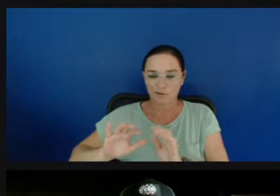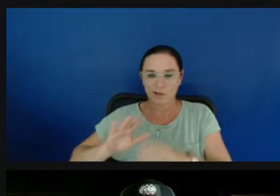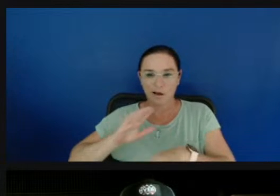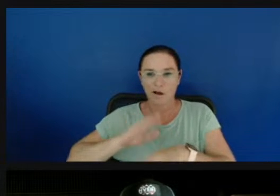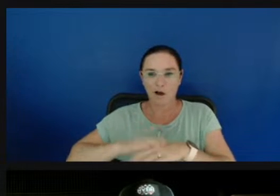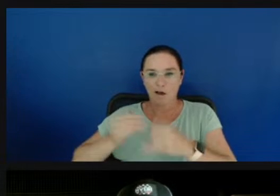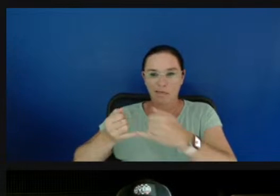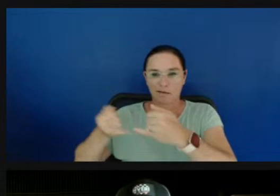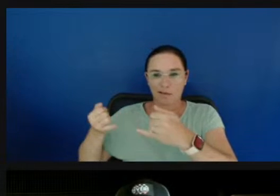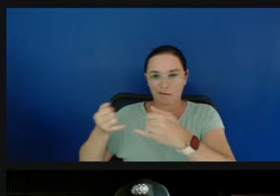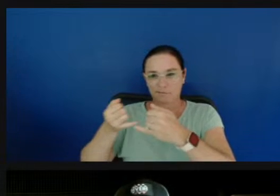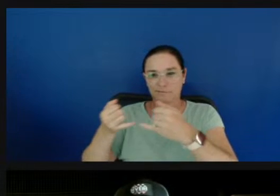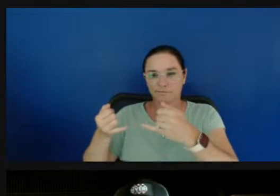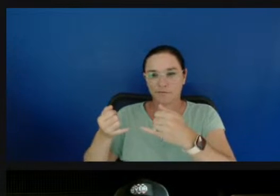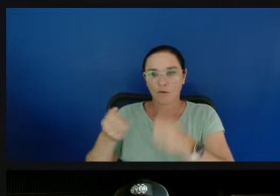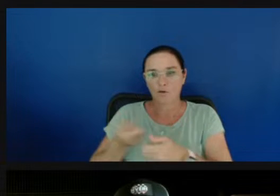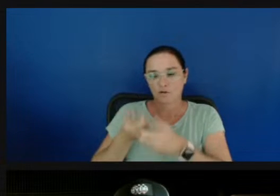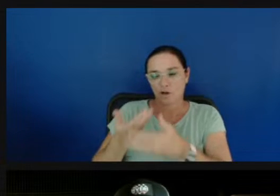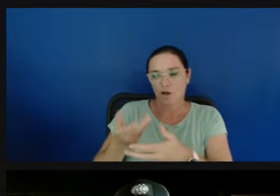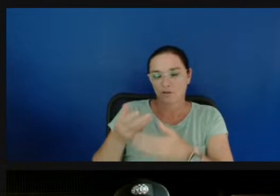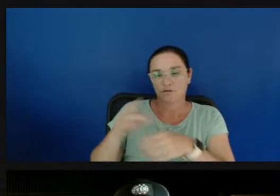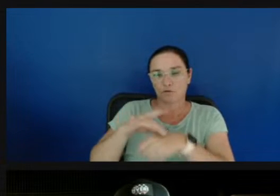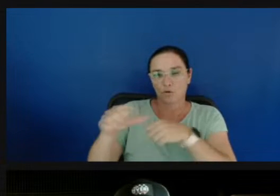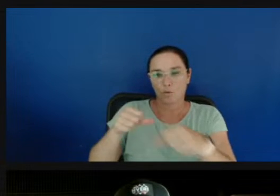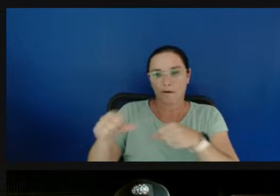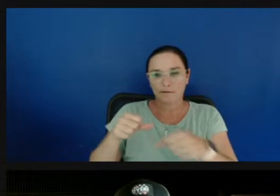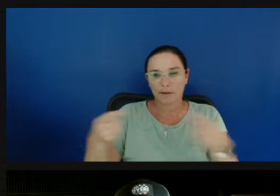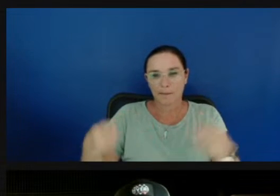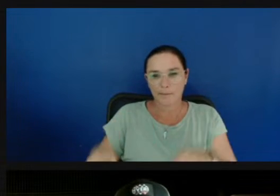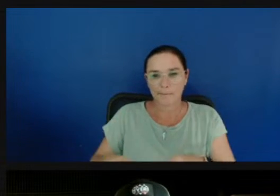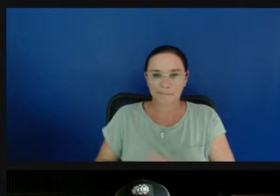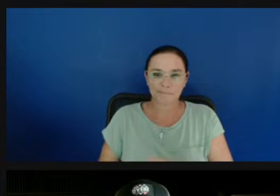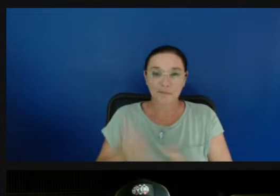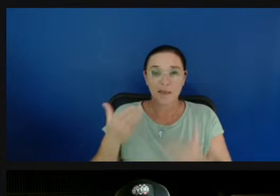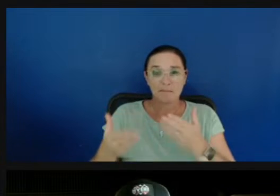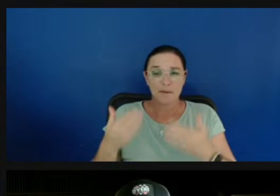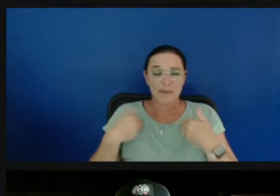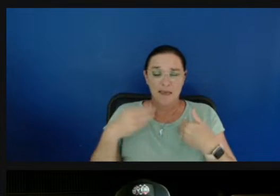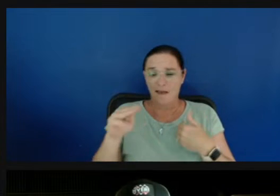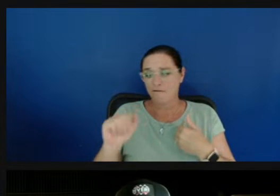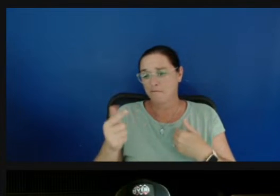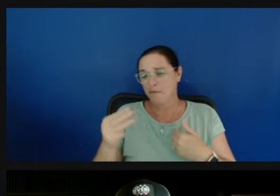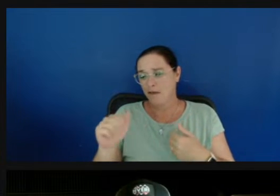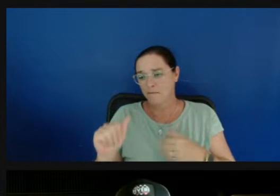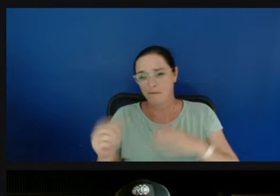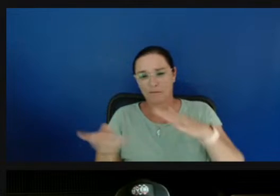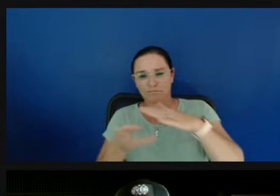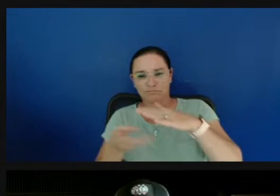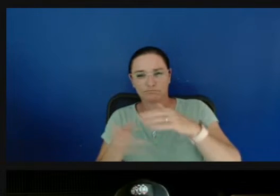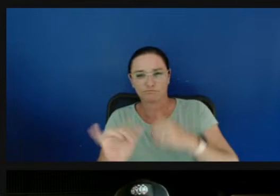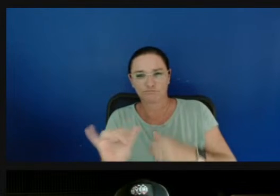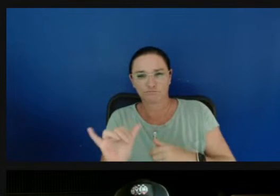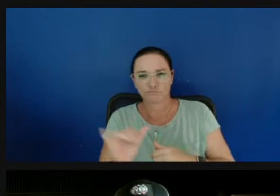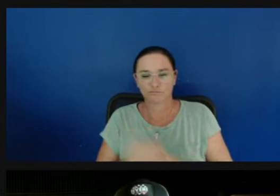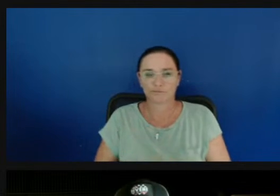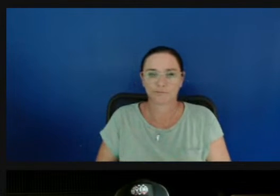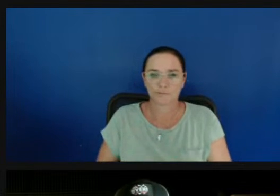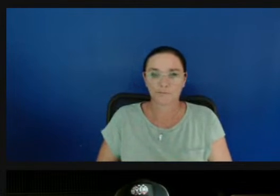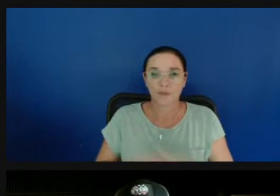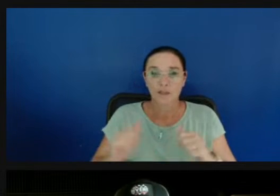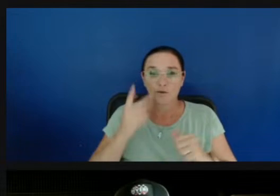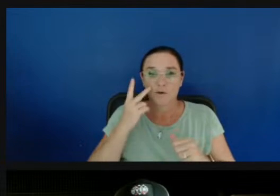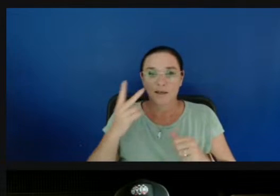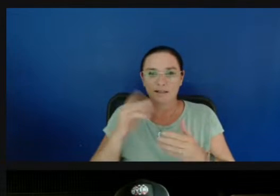which causes the earthquakes. There may also be some magma moving in there, but as you can see from this ground